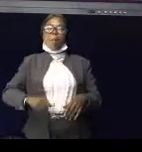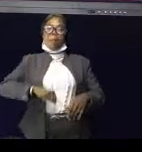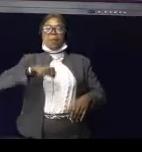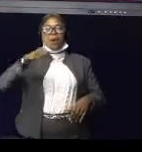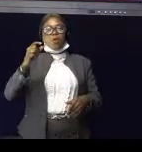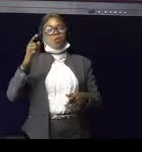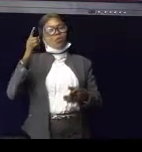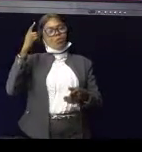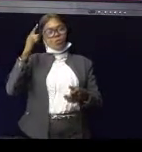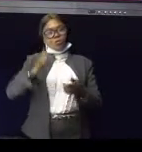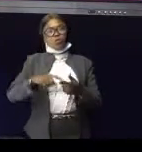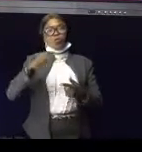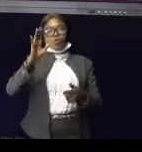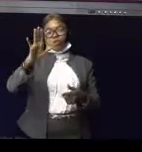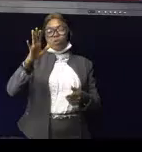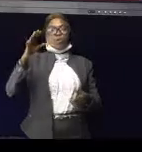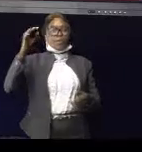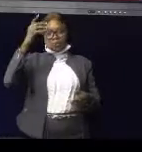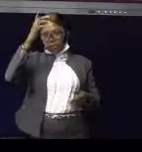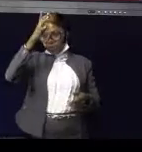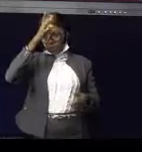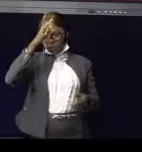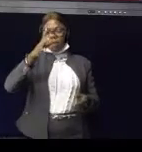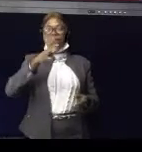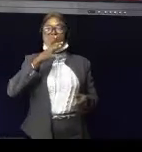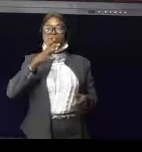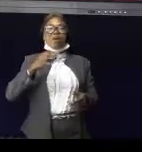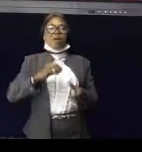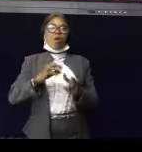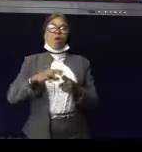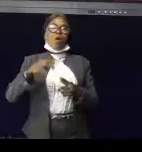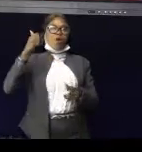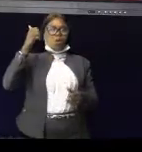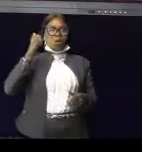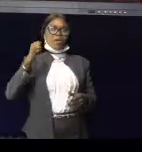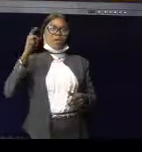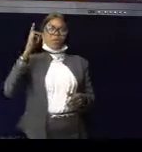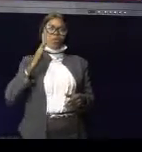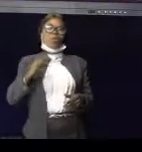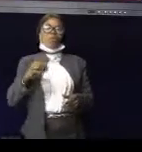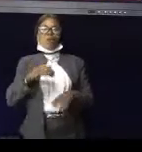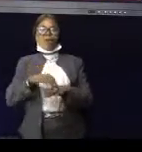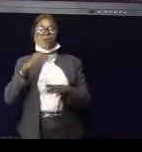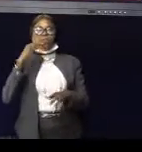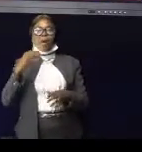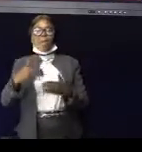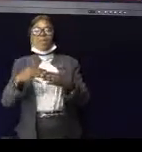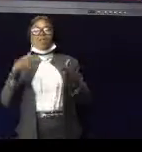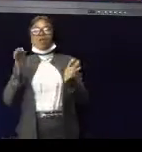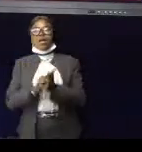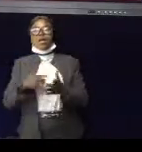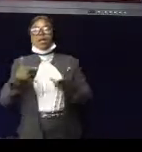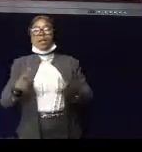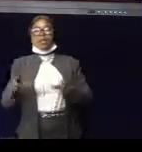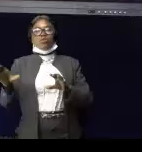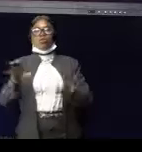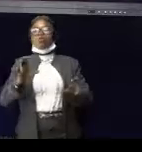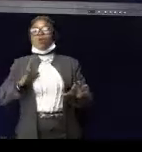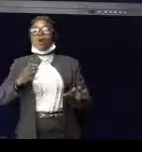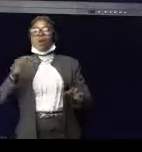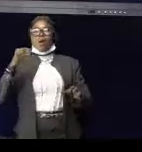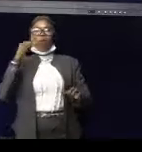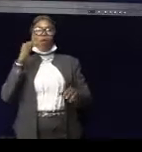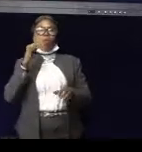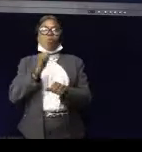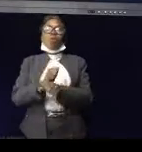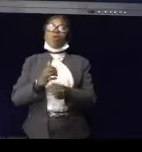brothers and your sisters that I know ratio, so I can solve this problem for you. But before that, let's look at the correction to the previous